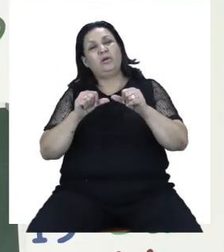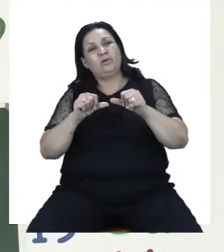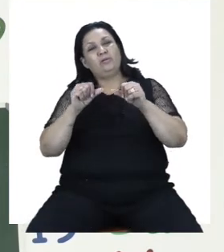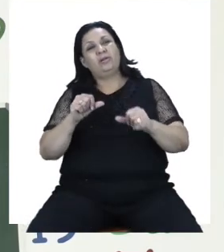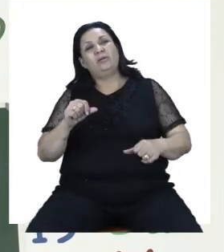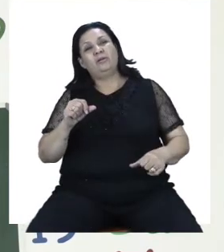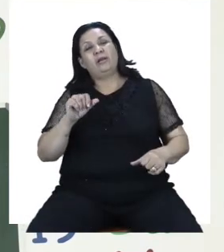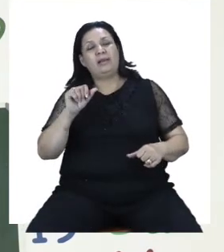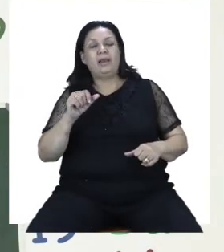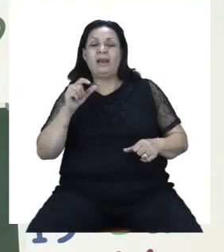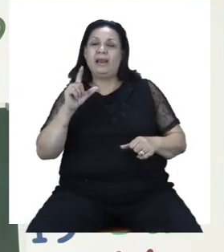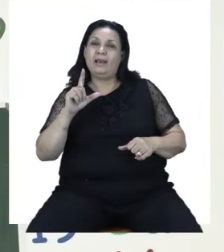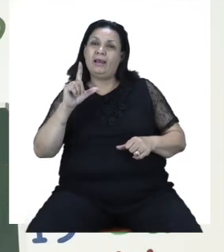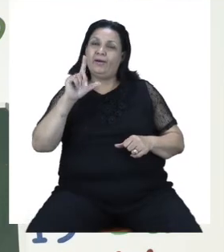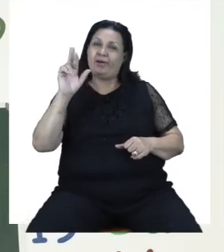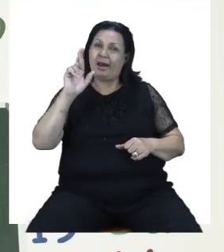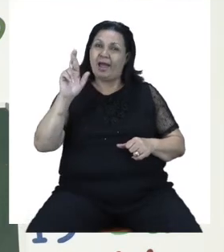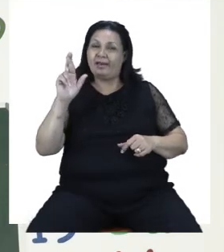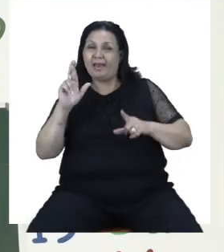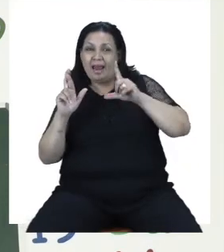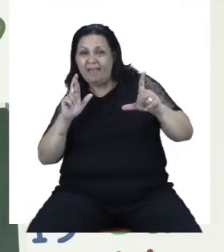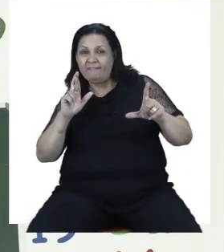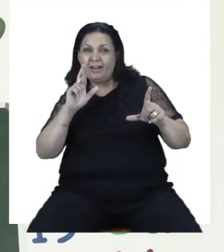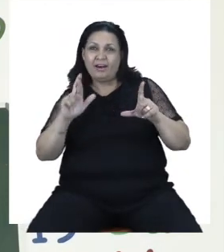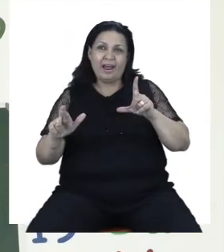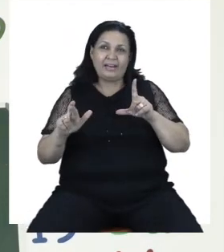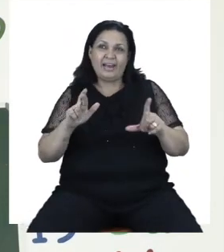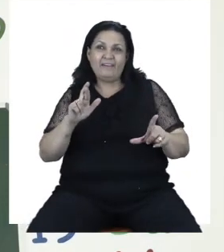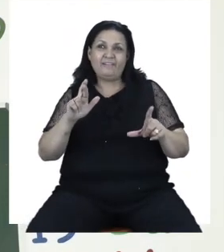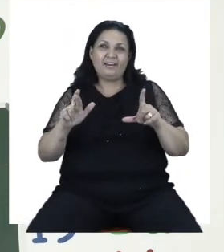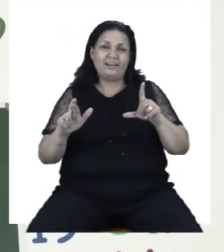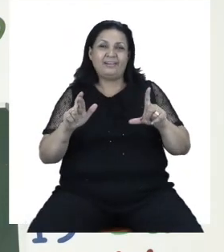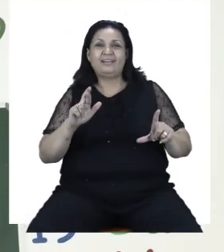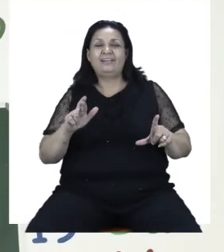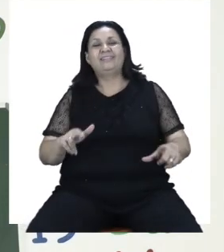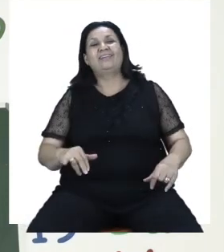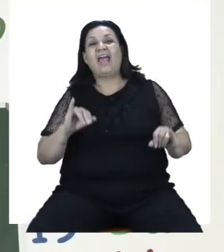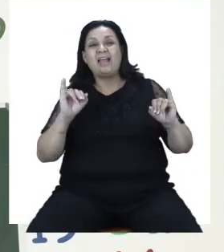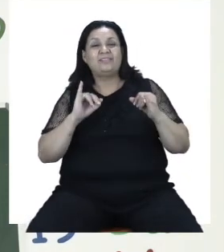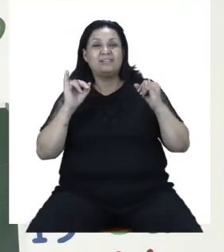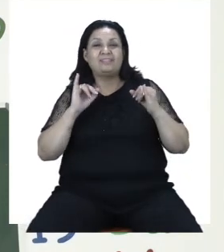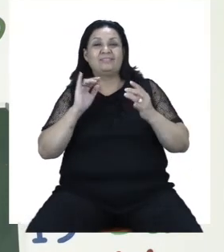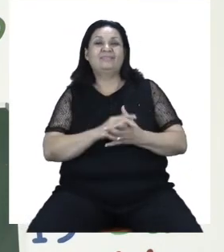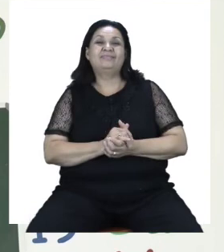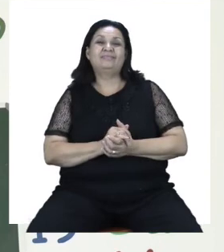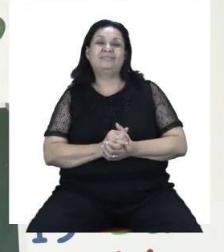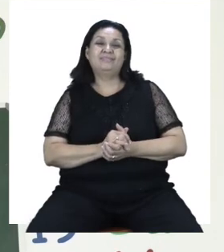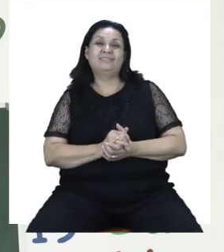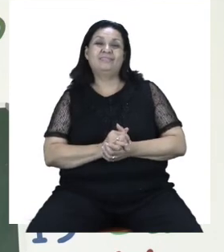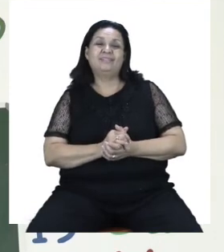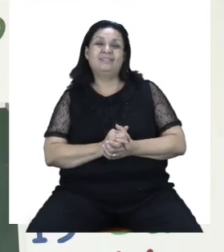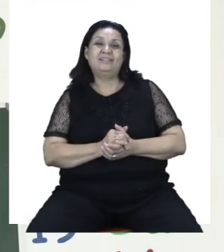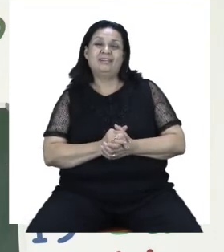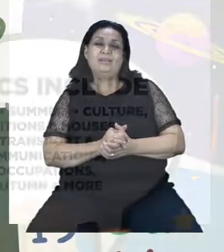left, right, left. Have fun, my children. And I will see you just now after our